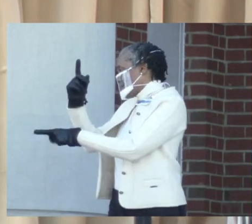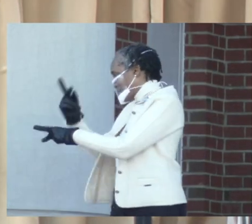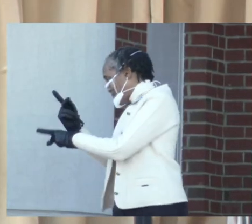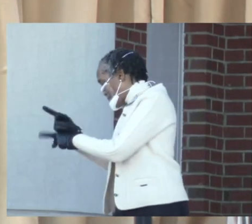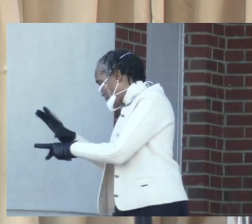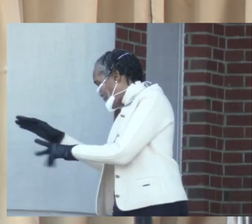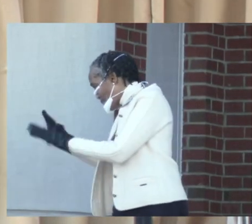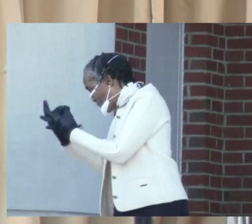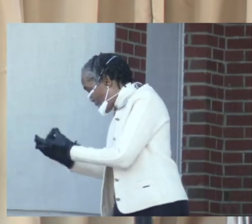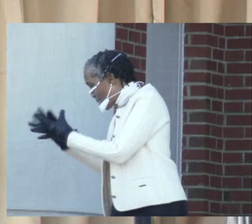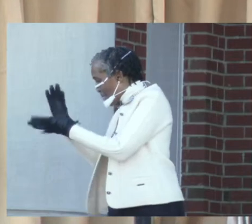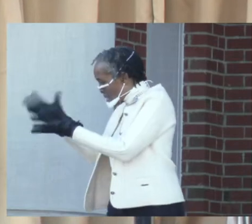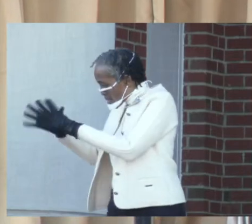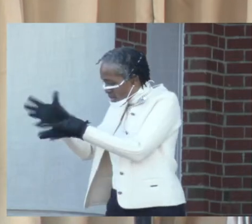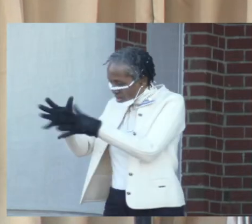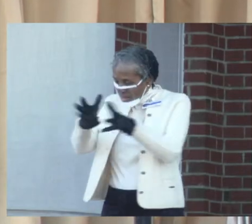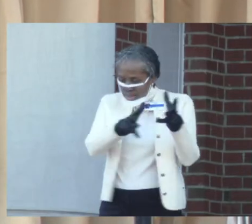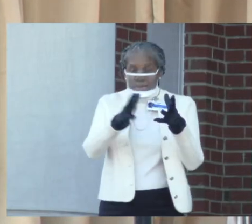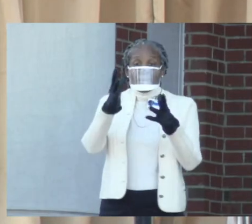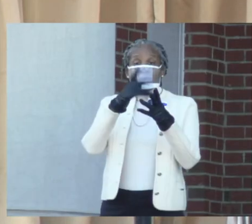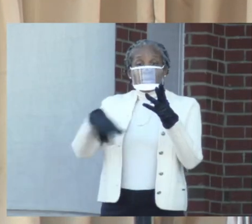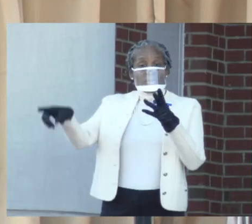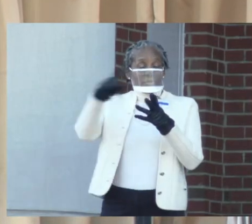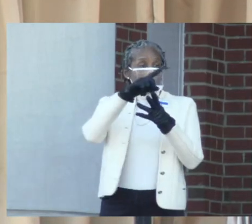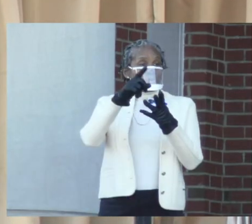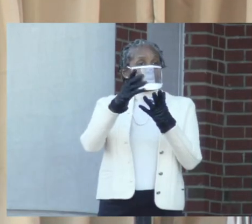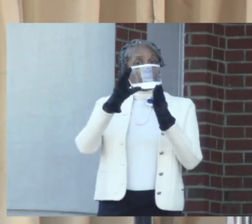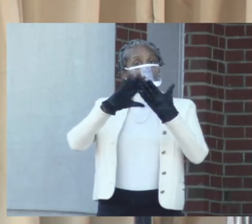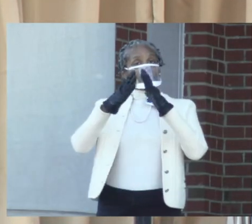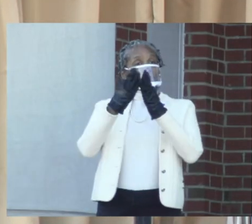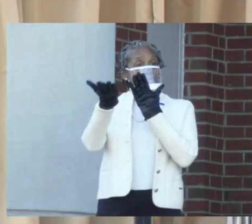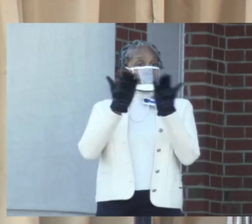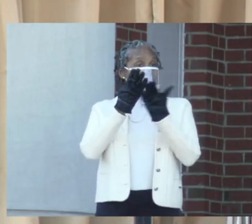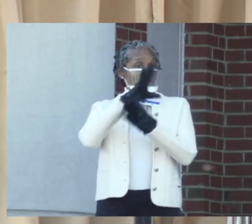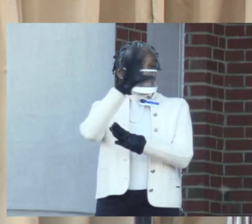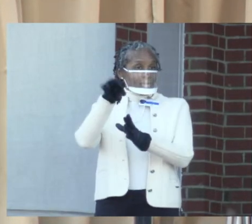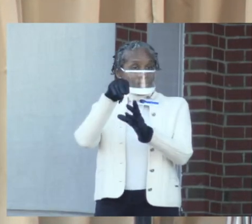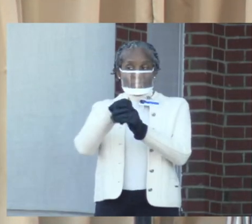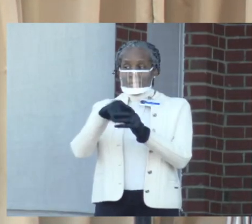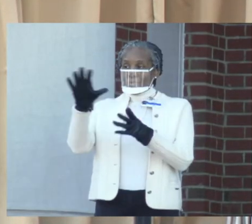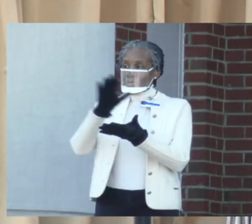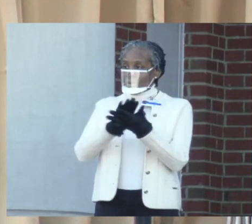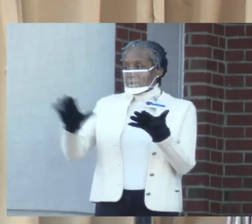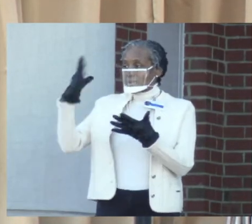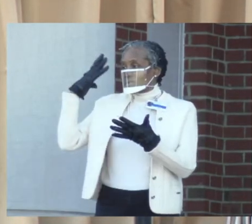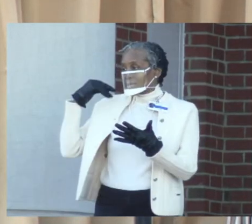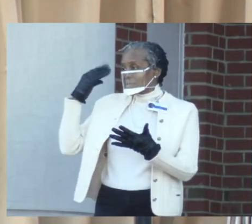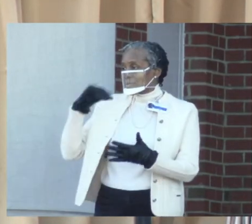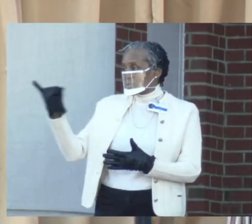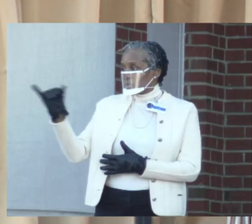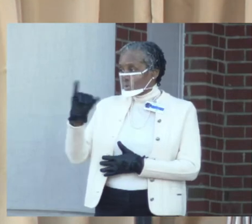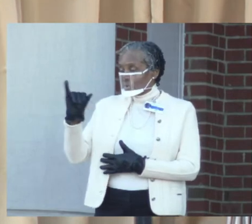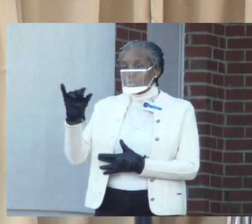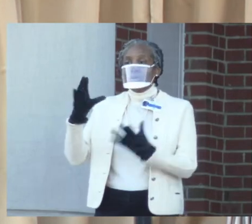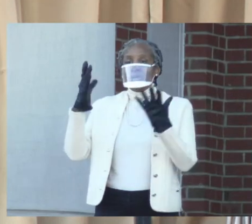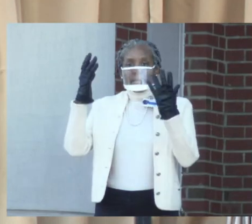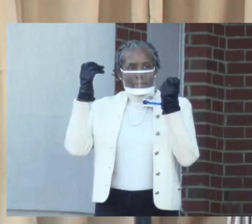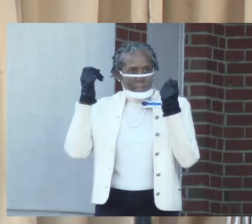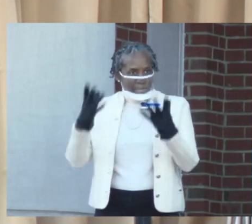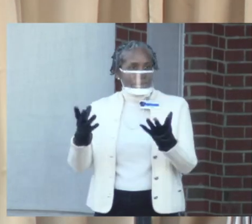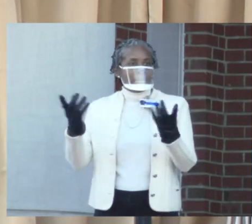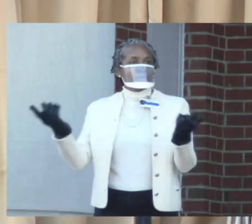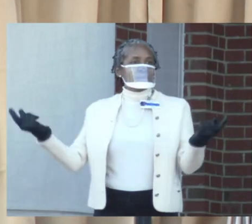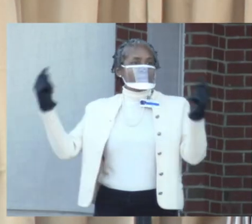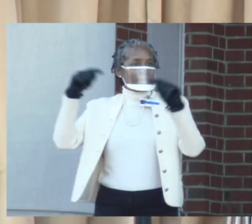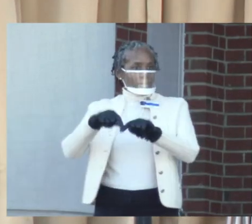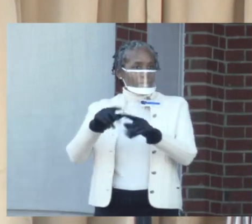family members, and many of you have made community service a part of your college experience. And many of you have come to the